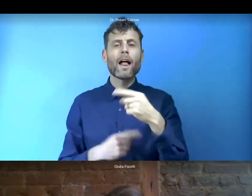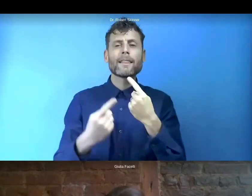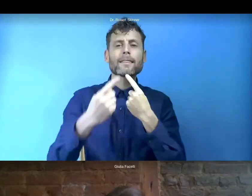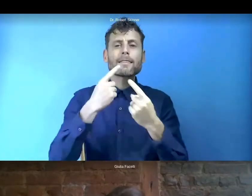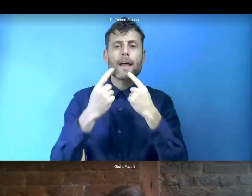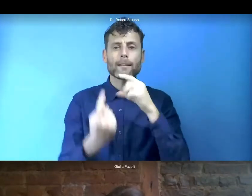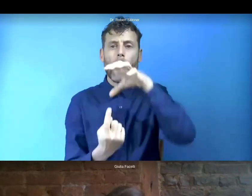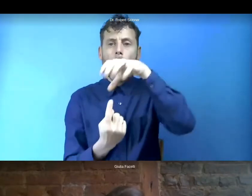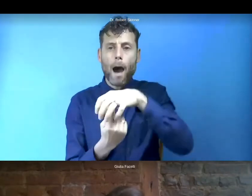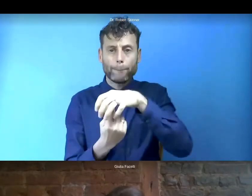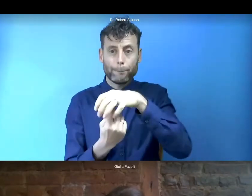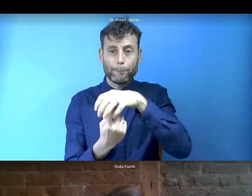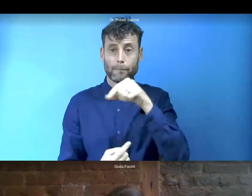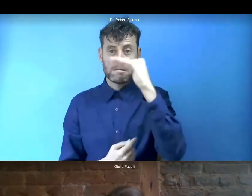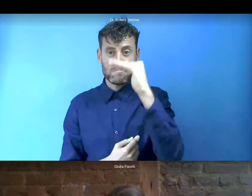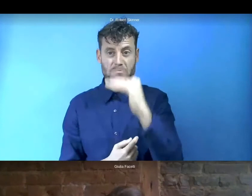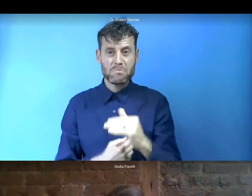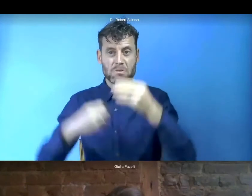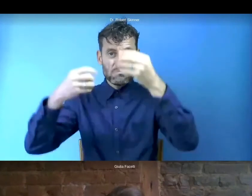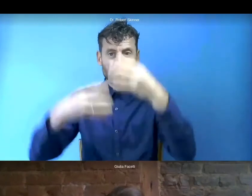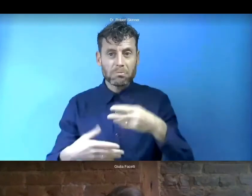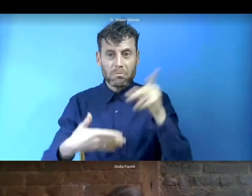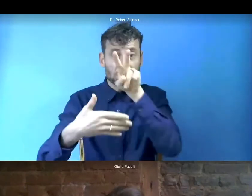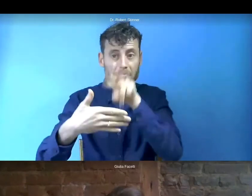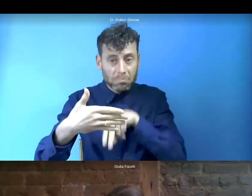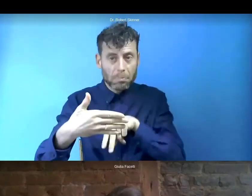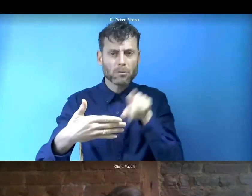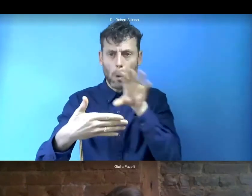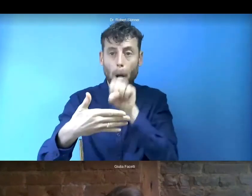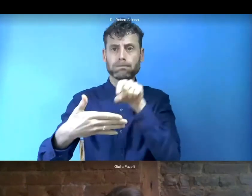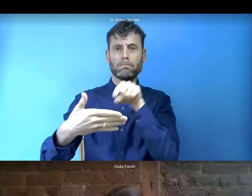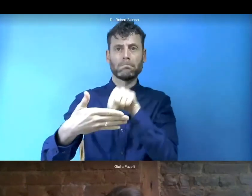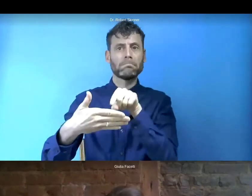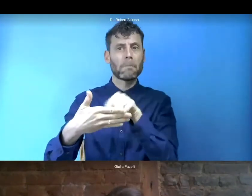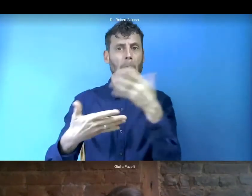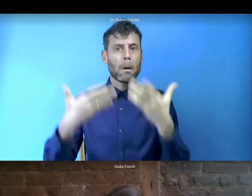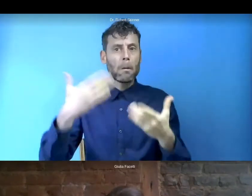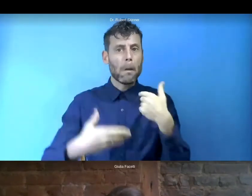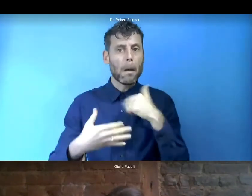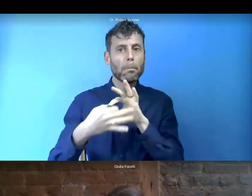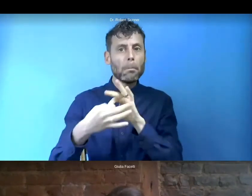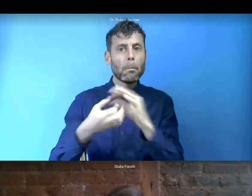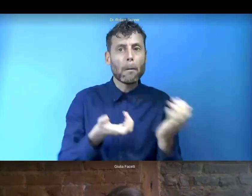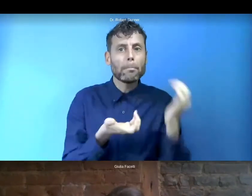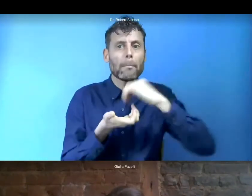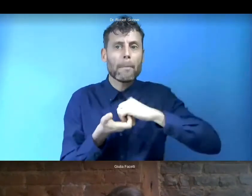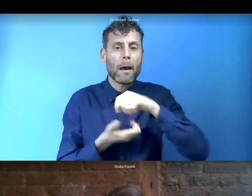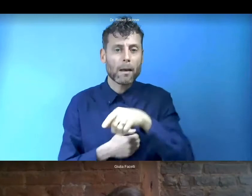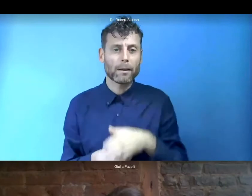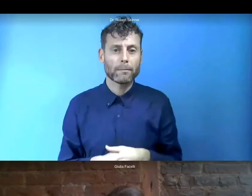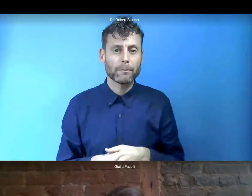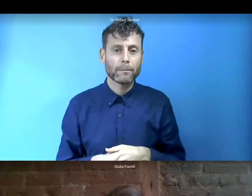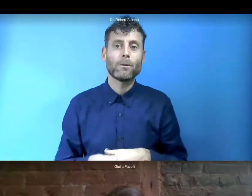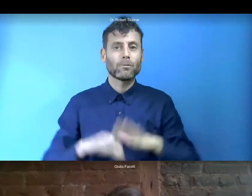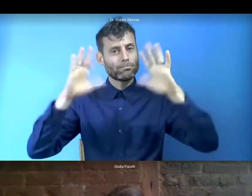beneficiaries from the project in case you want to identify specific partners, for example. So many thanks again, Cristina